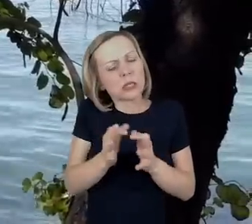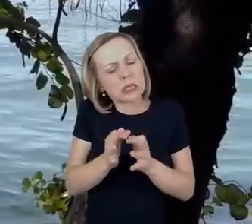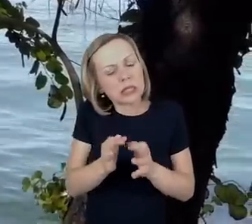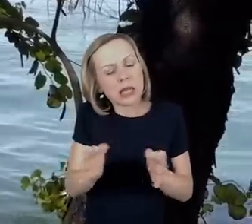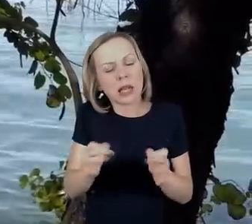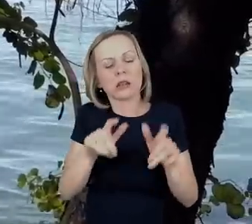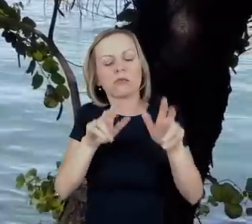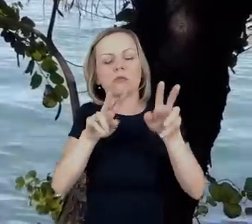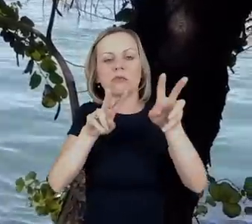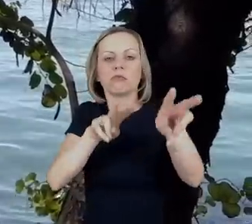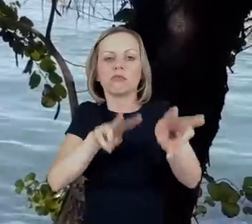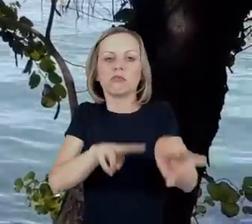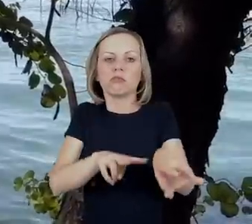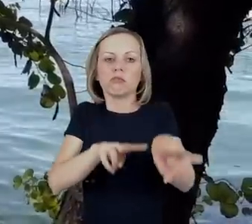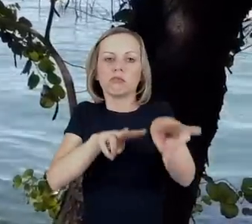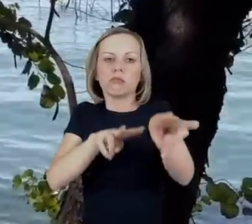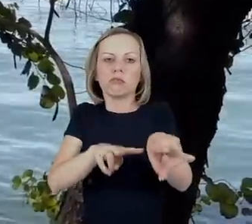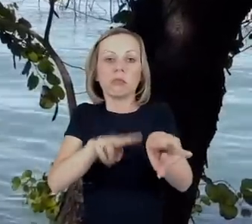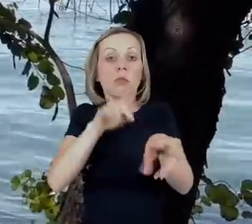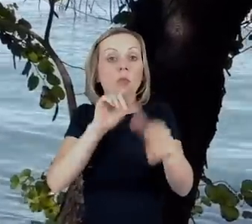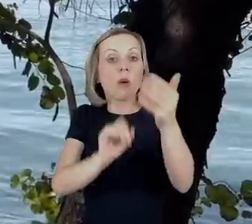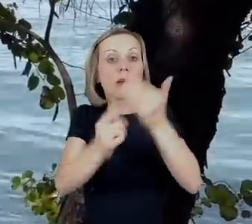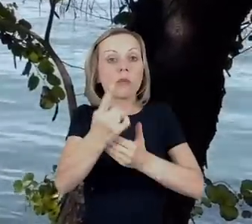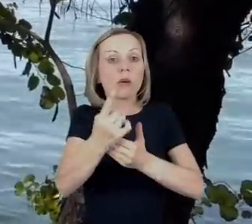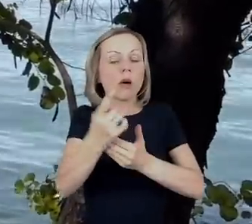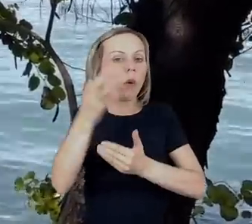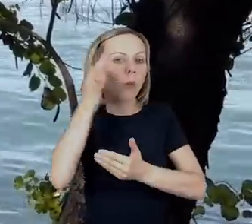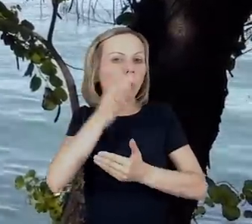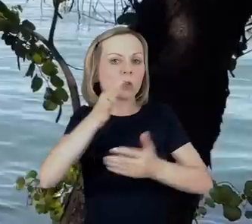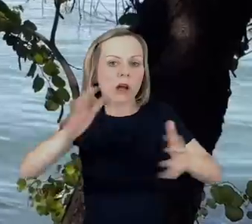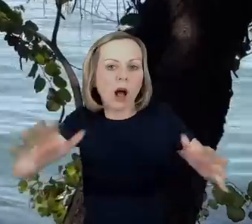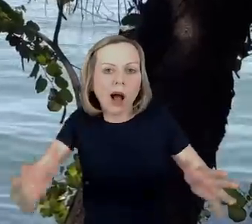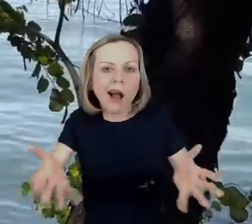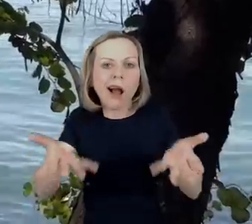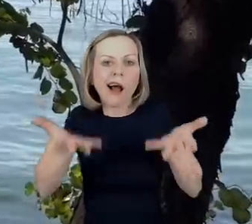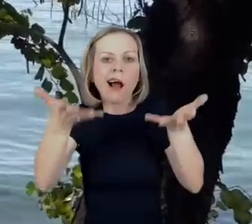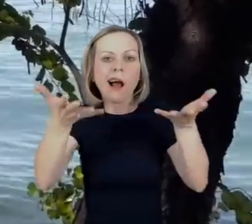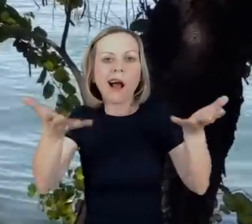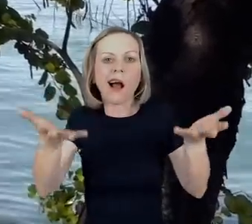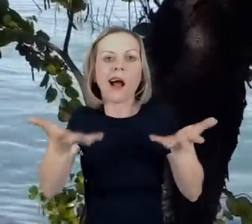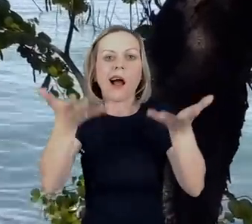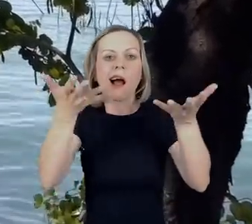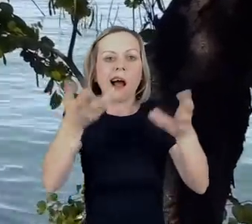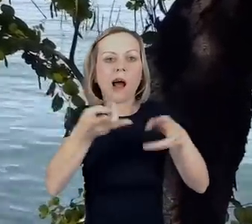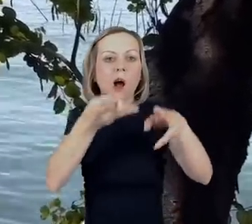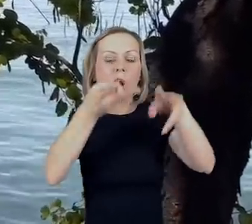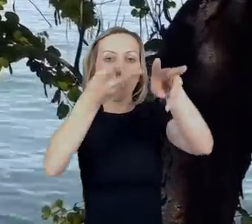You just have to be still and feel the water holding you,